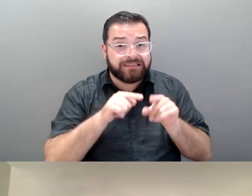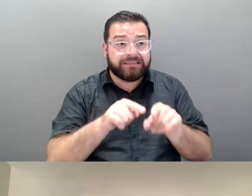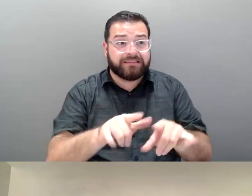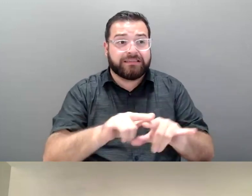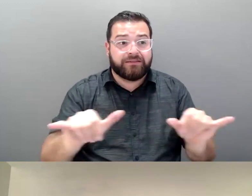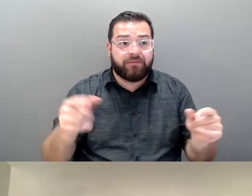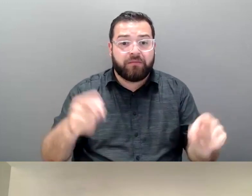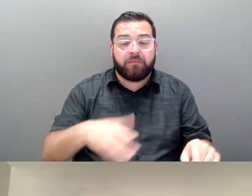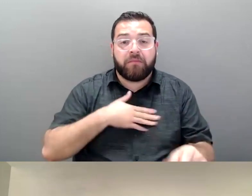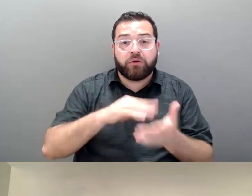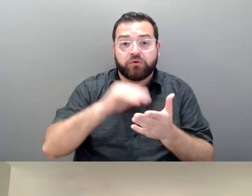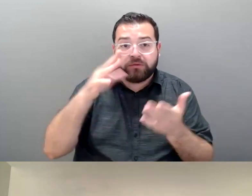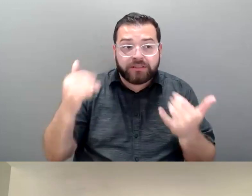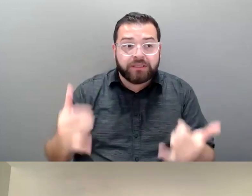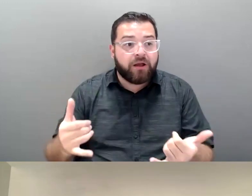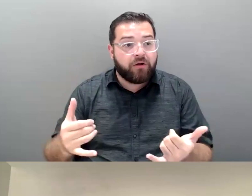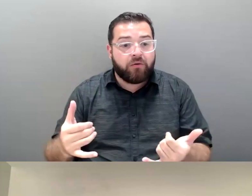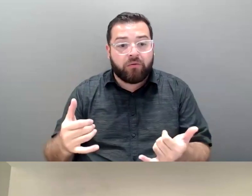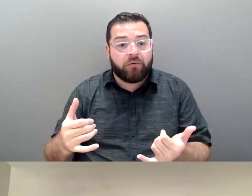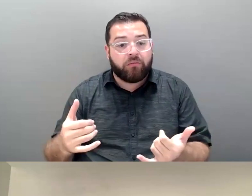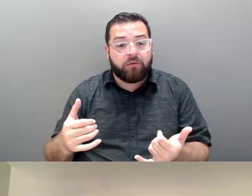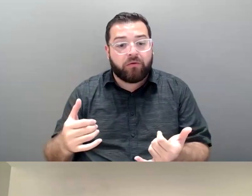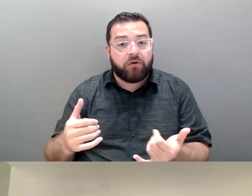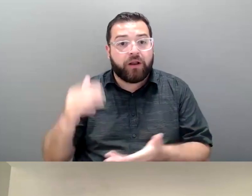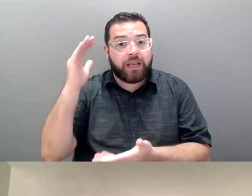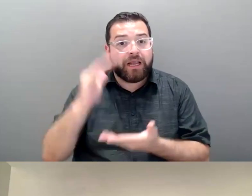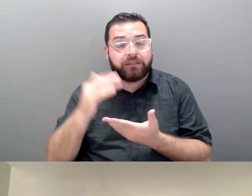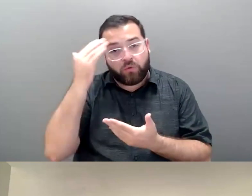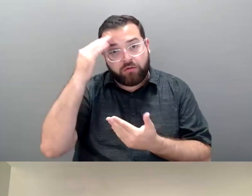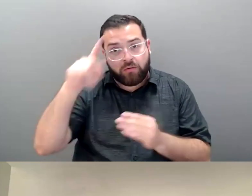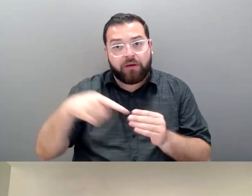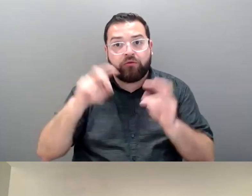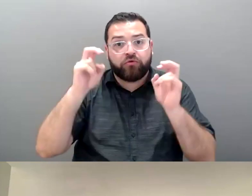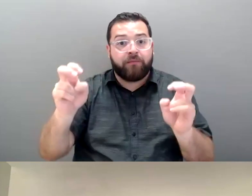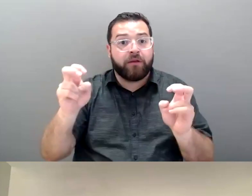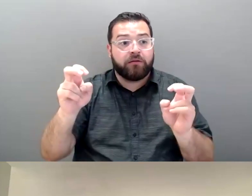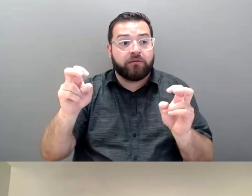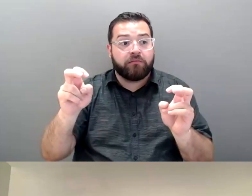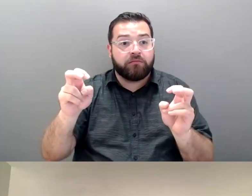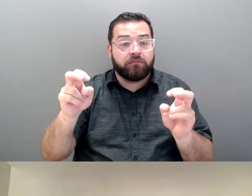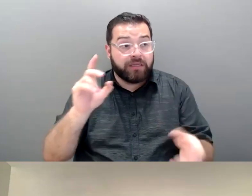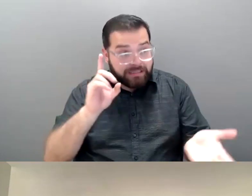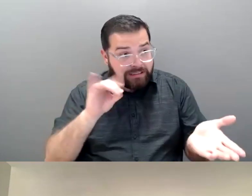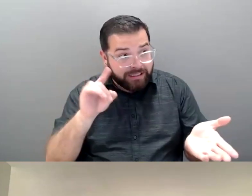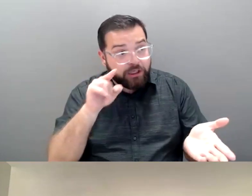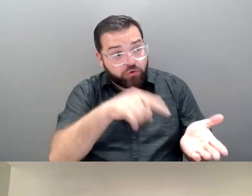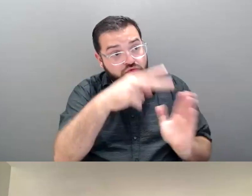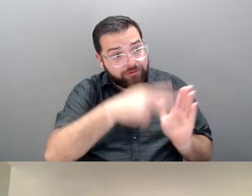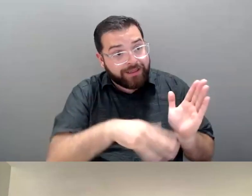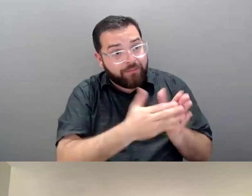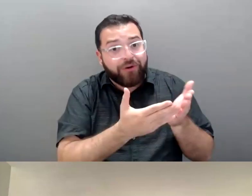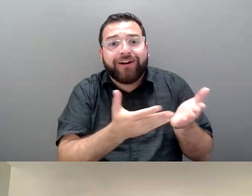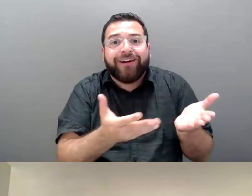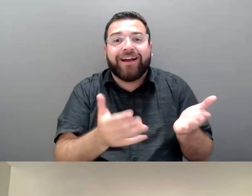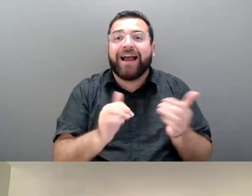are increasingly less versed in the topic at hand, which is, did you read the book? How do you